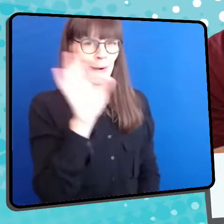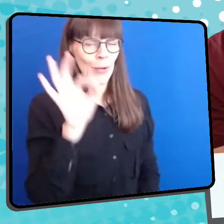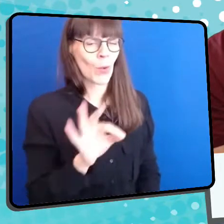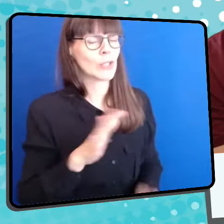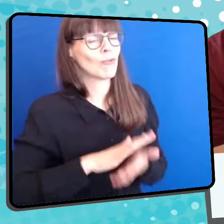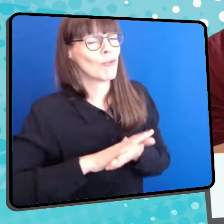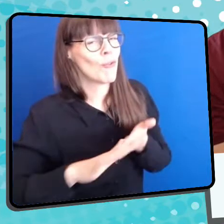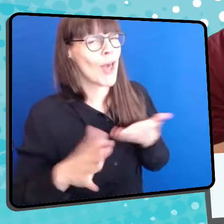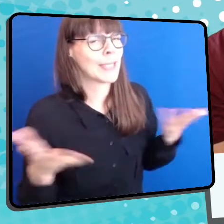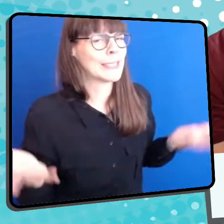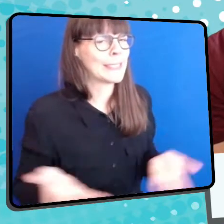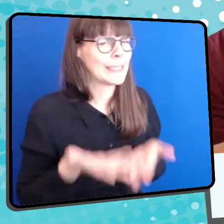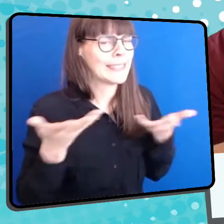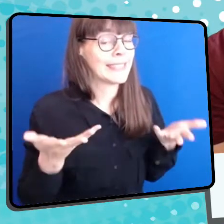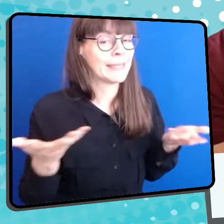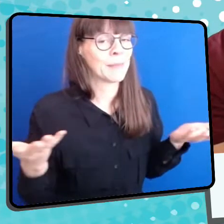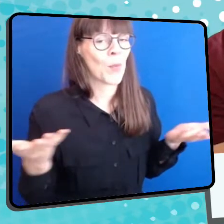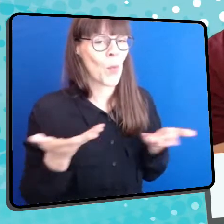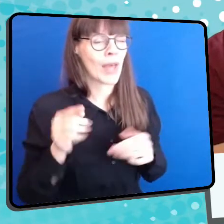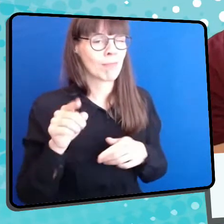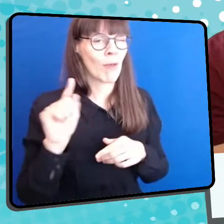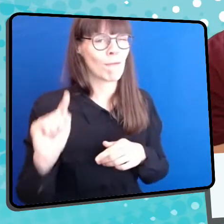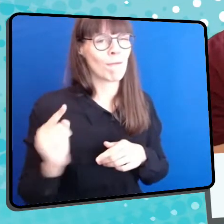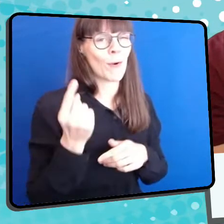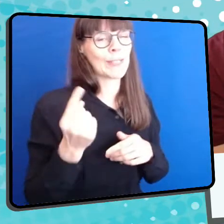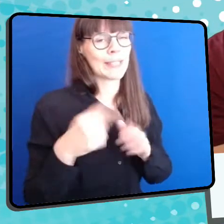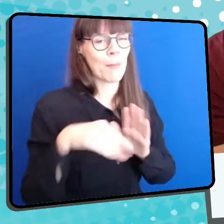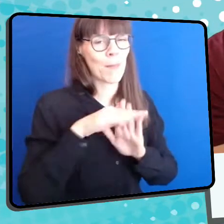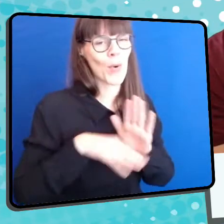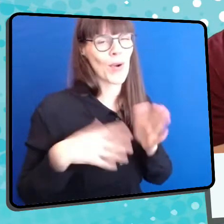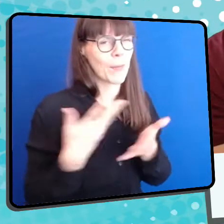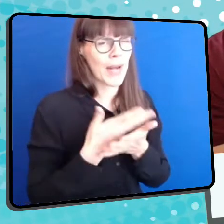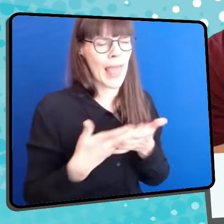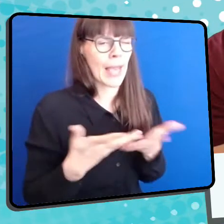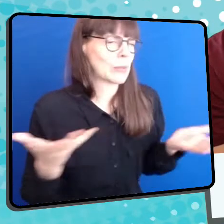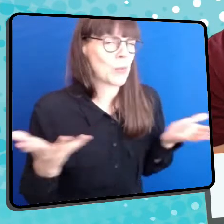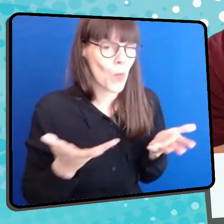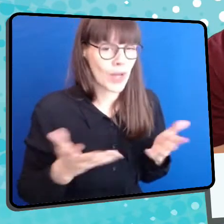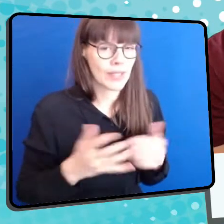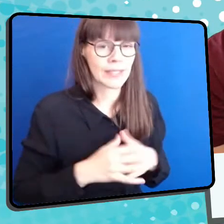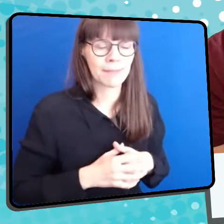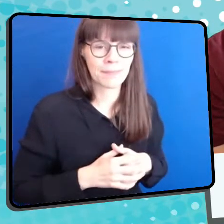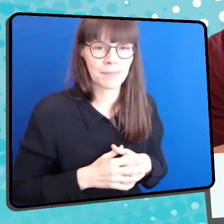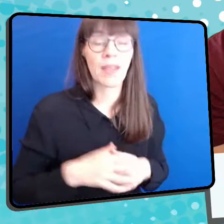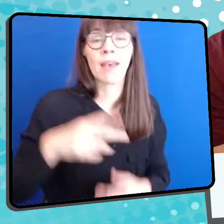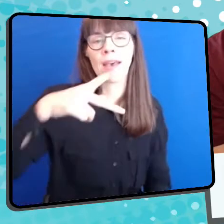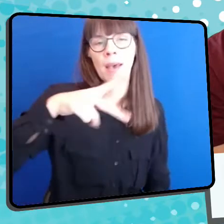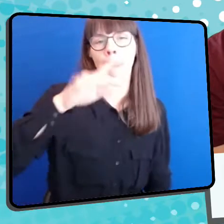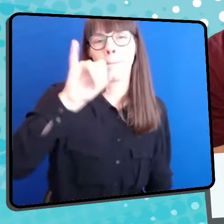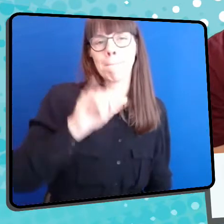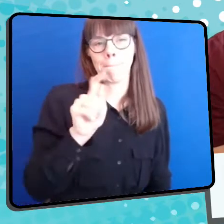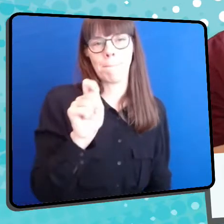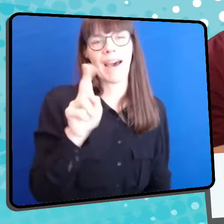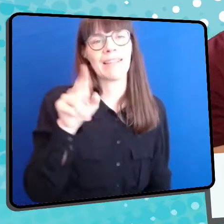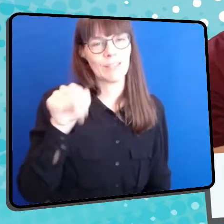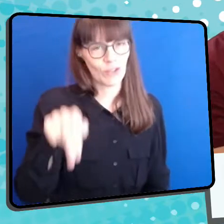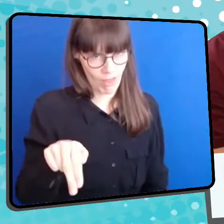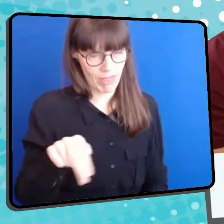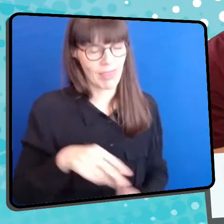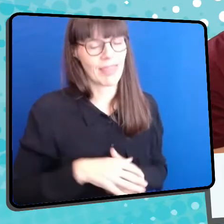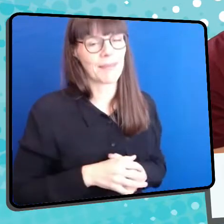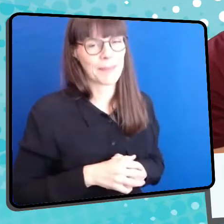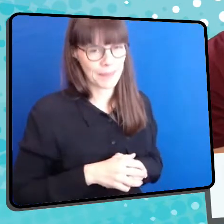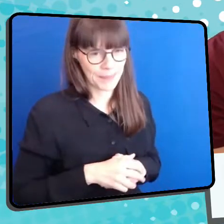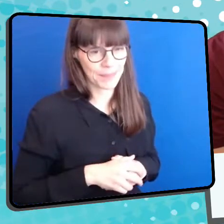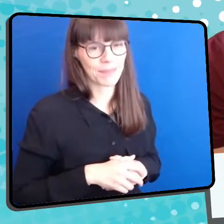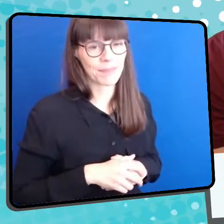one. What was your first programming language? Python. Yeah. Mm-hmm. God, back in